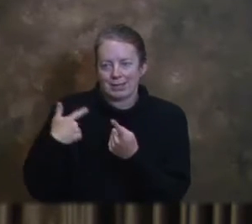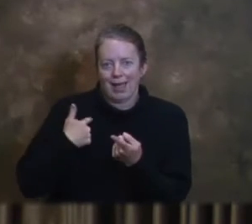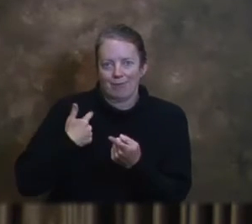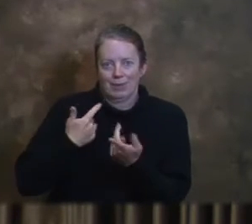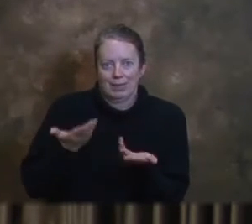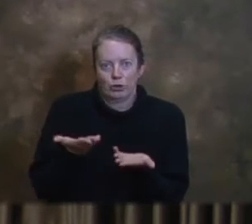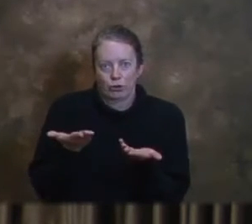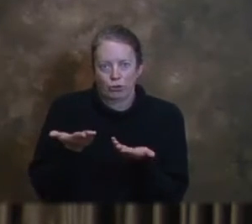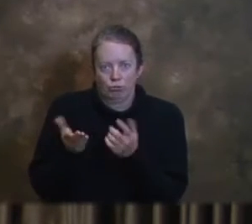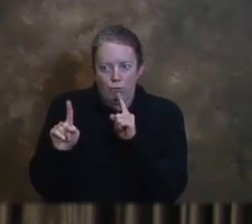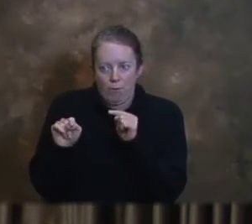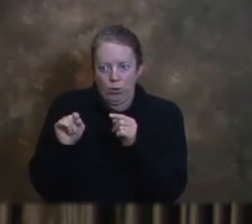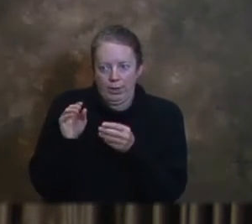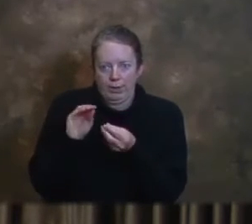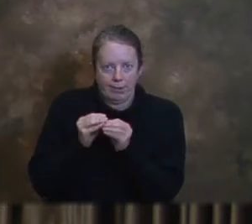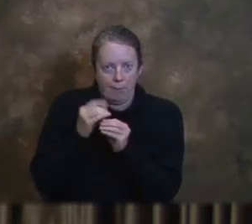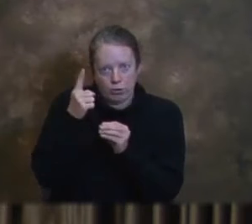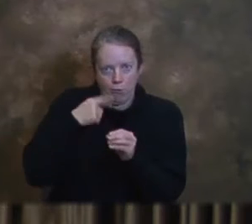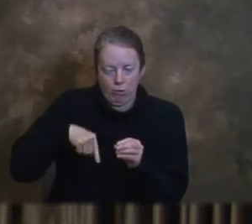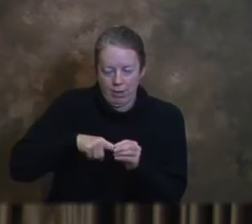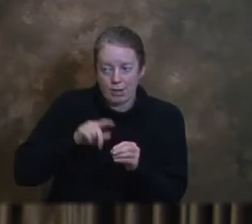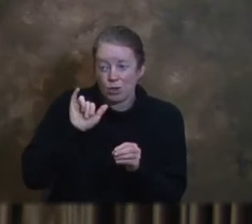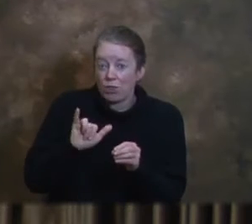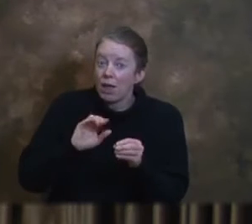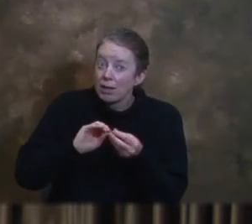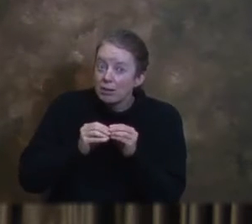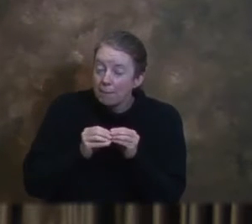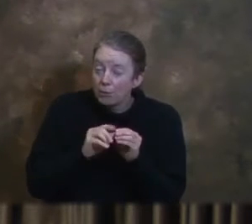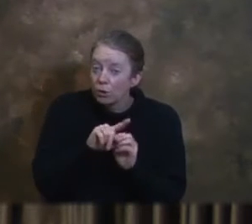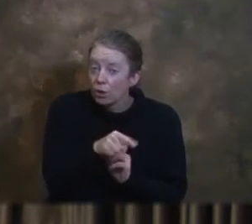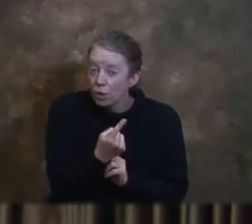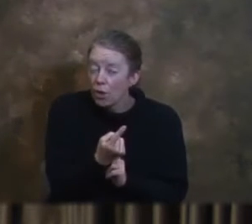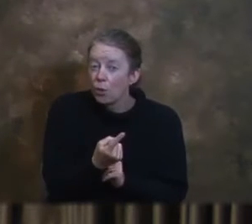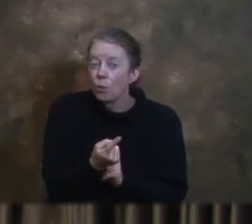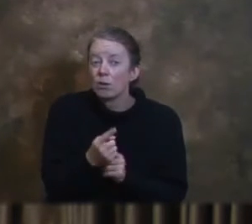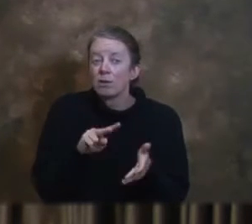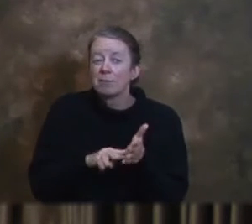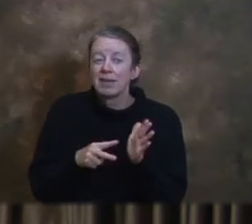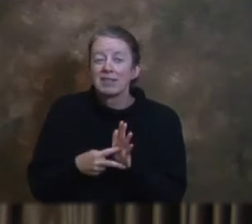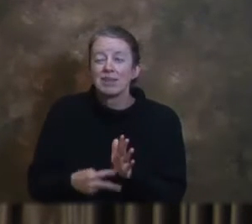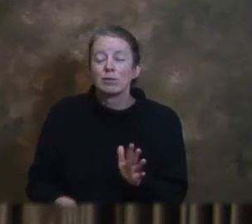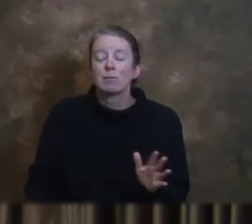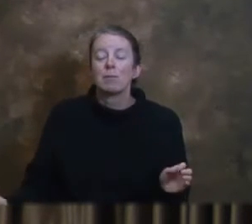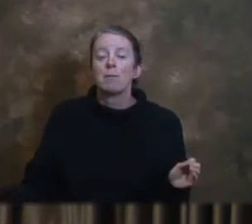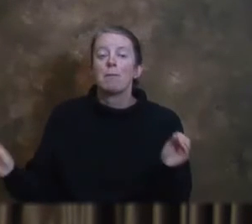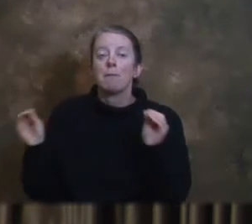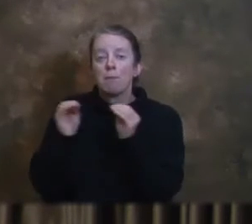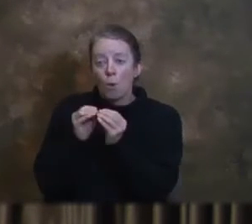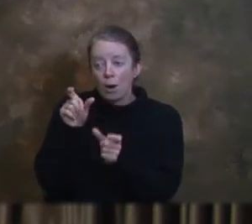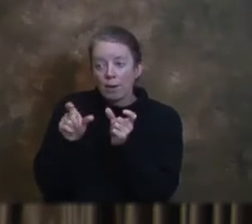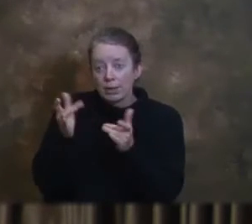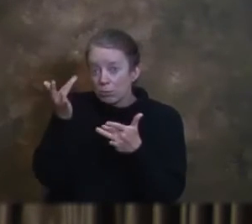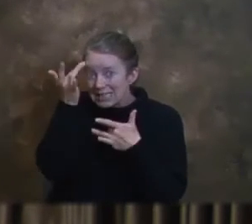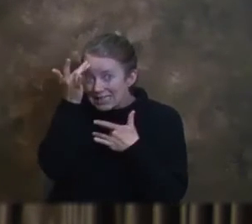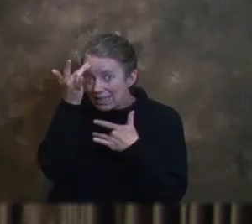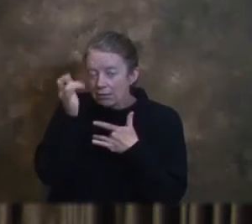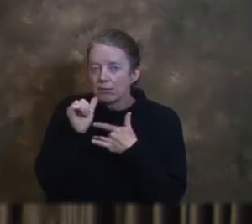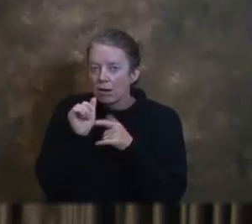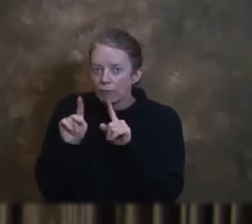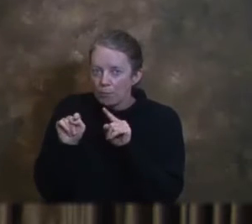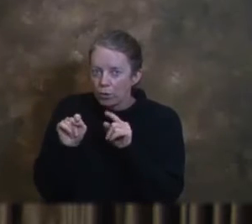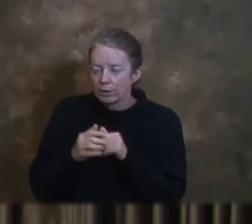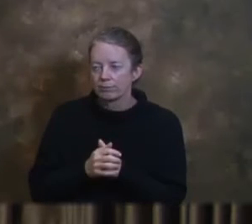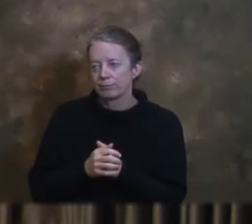us. That alone means that there are probably many more cases that are not being reported, right?